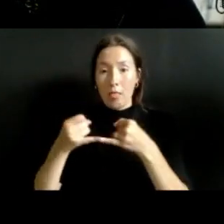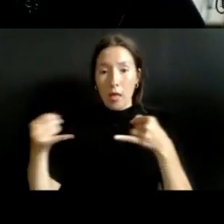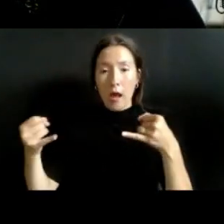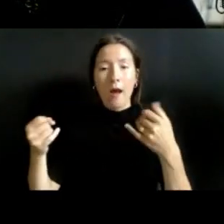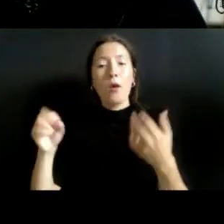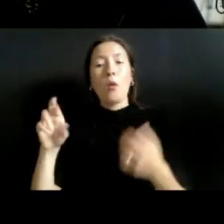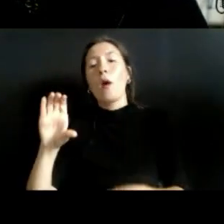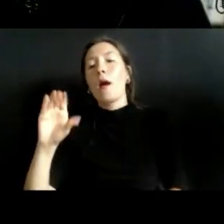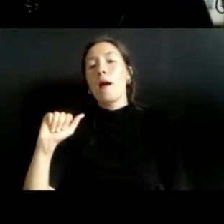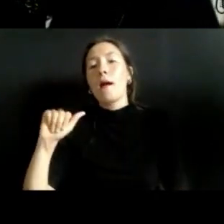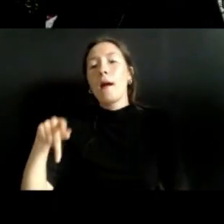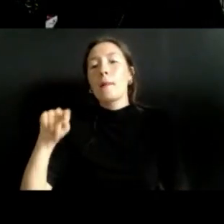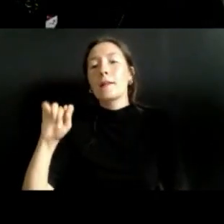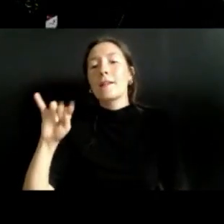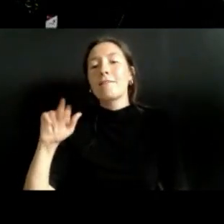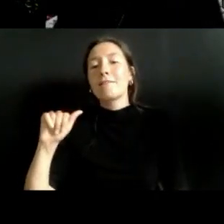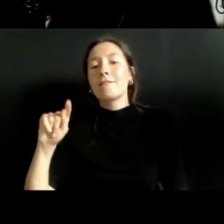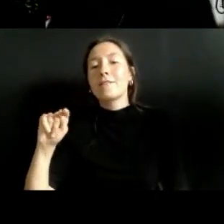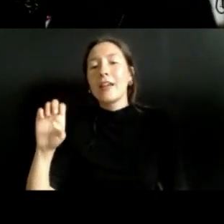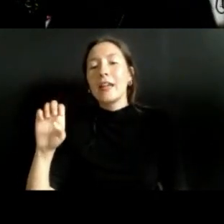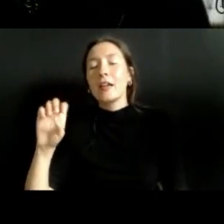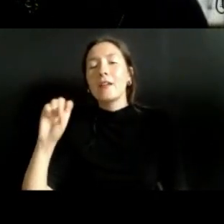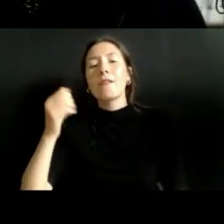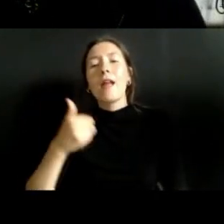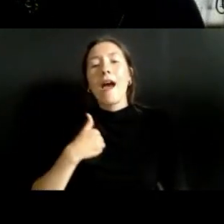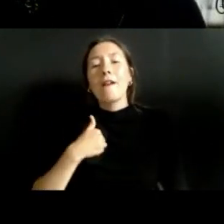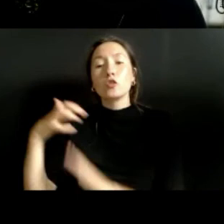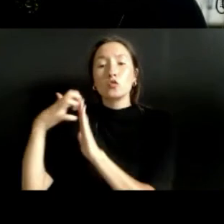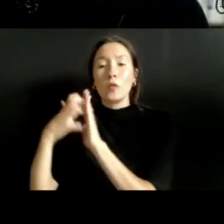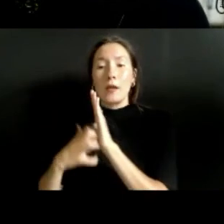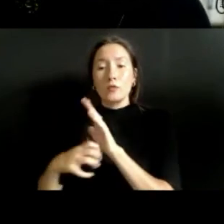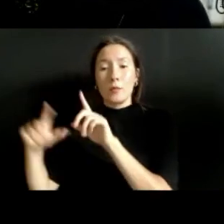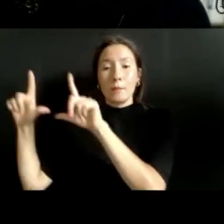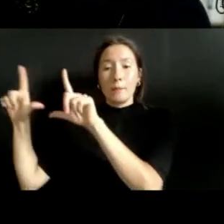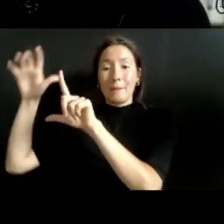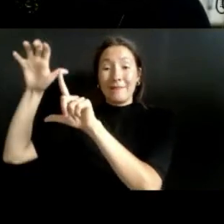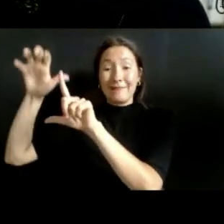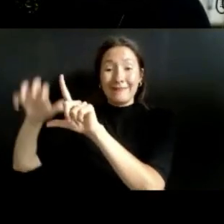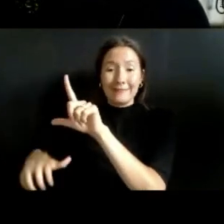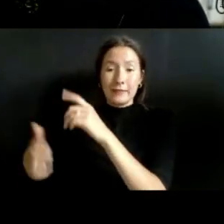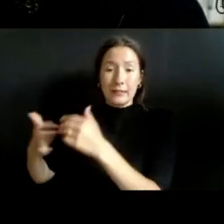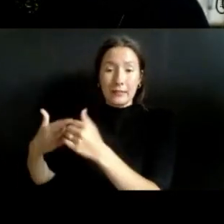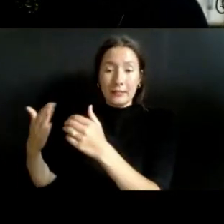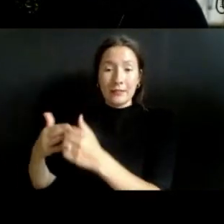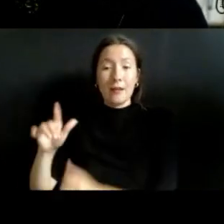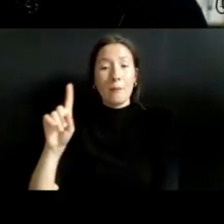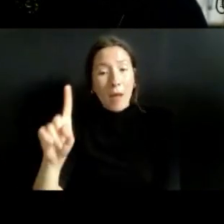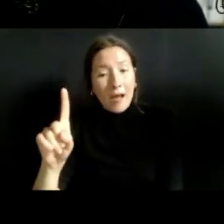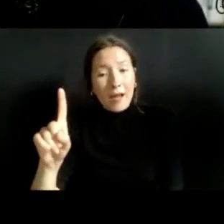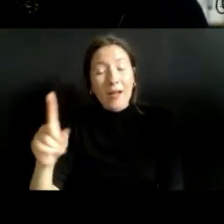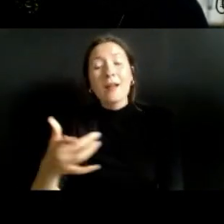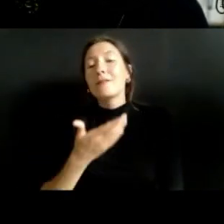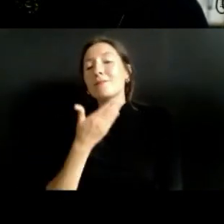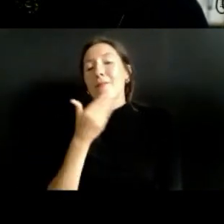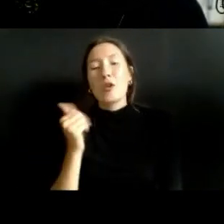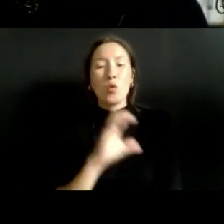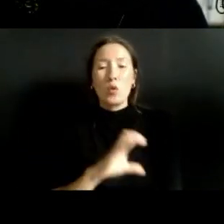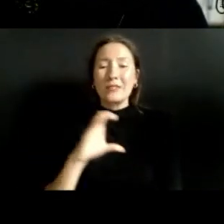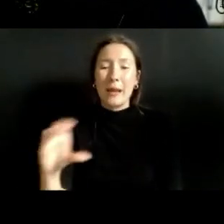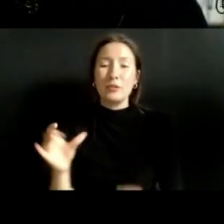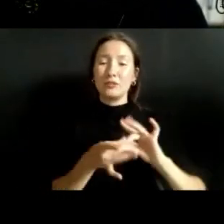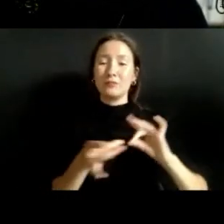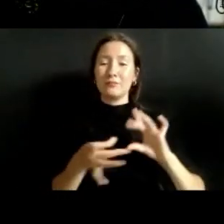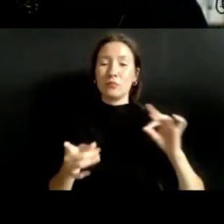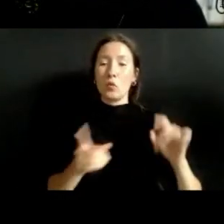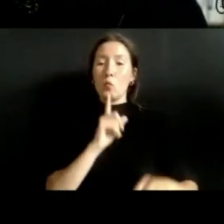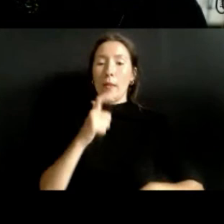Closed captioning is highly preferred instead. And I think it's especially important in systems training because it's such